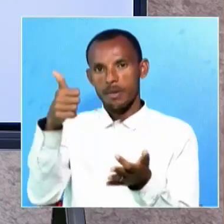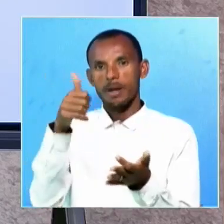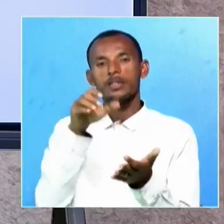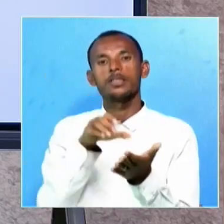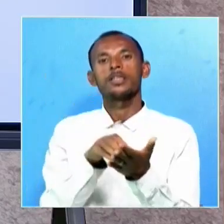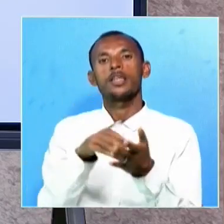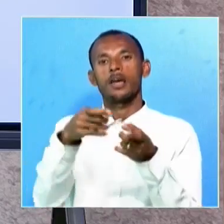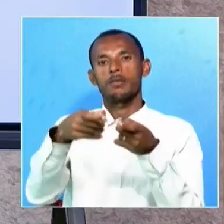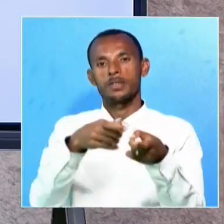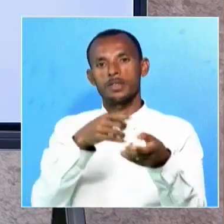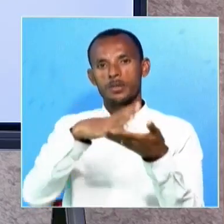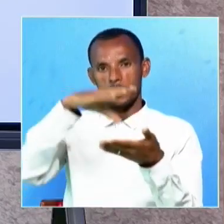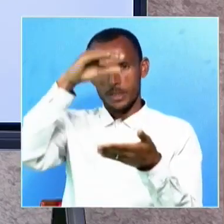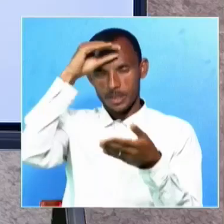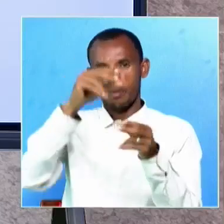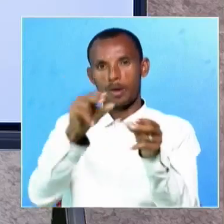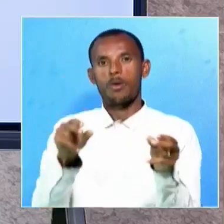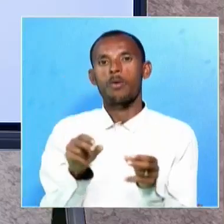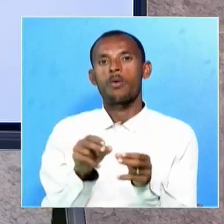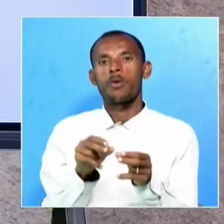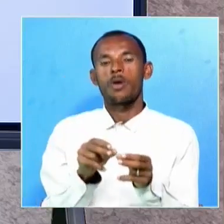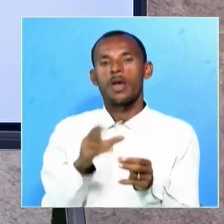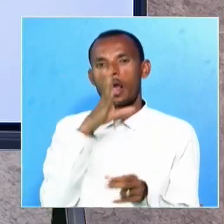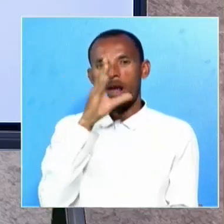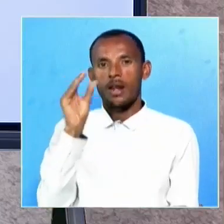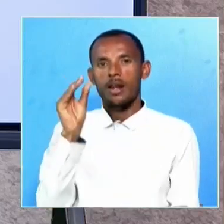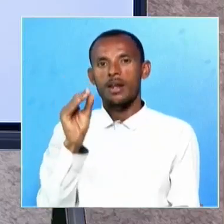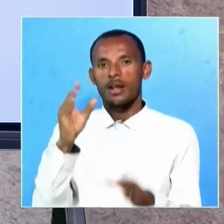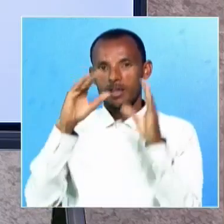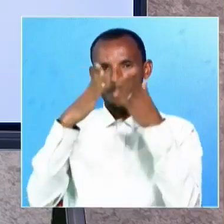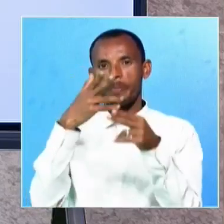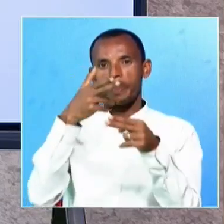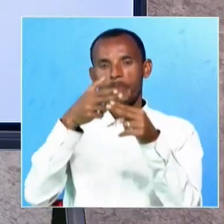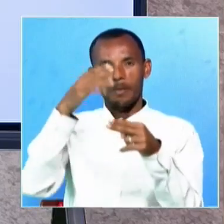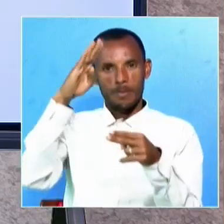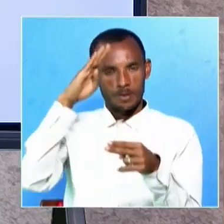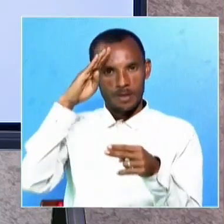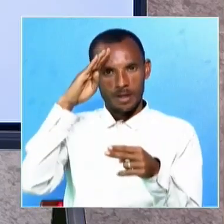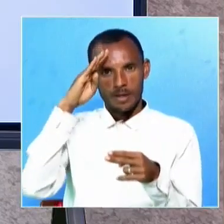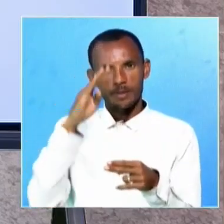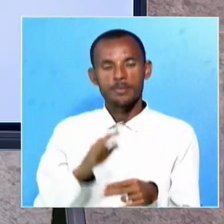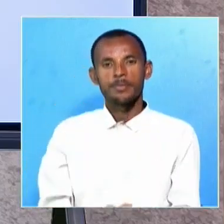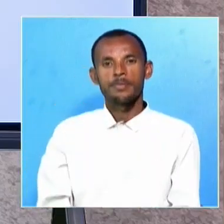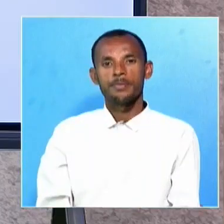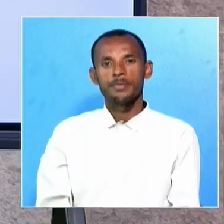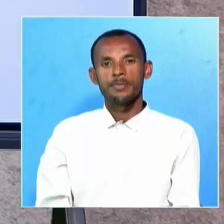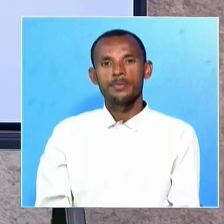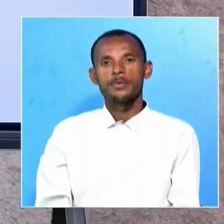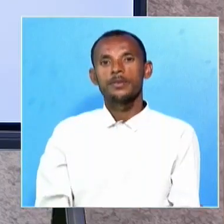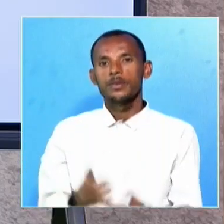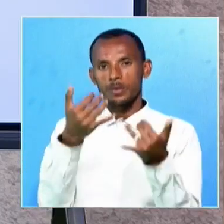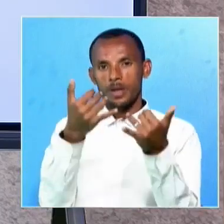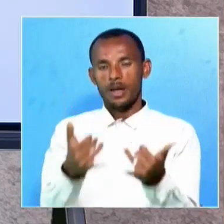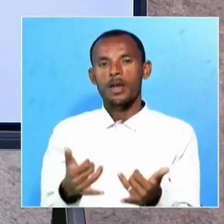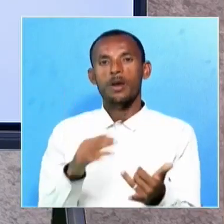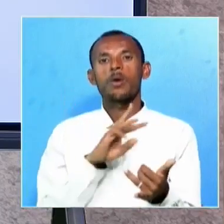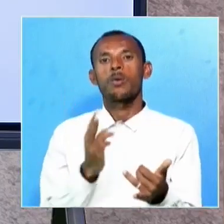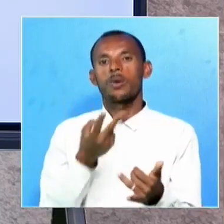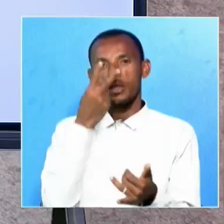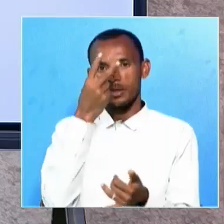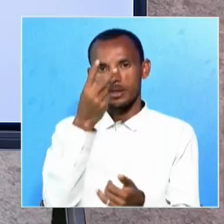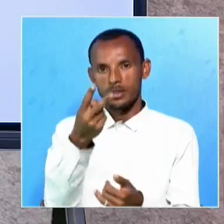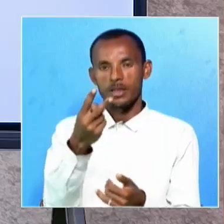Ababa City Administration Education Bureau. And I am Zuna Makonnen. So today we'll focus